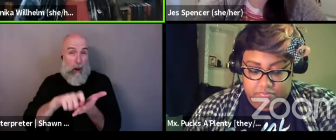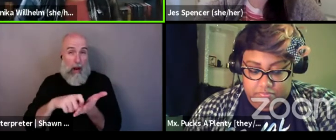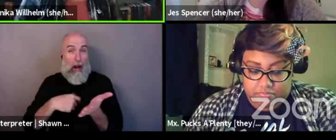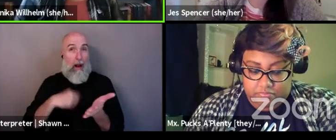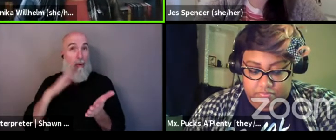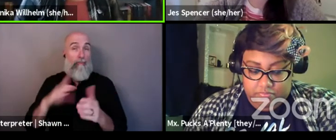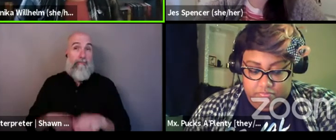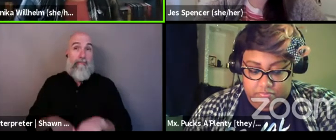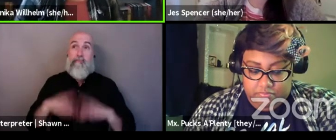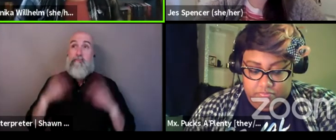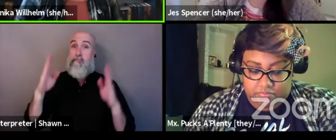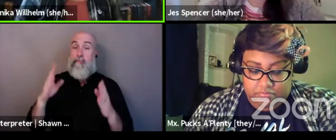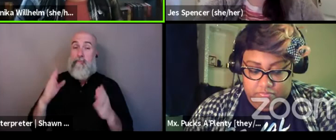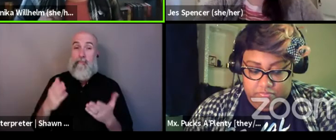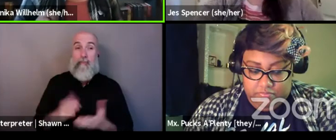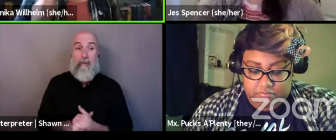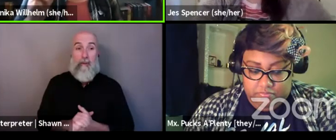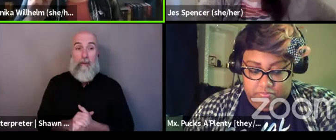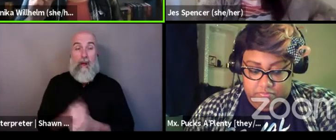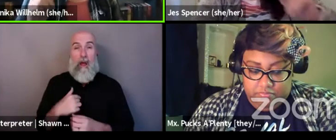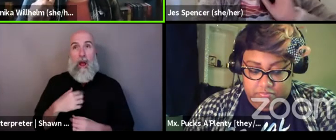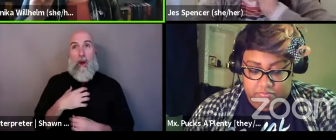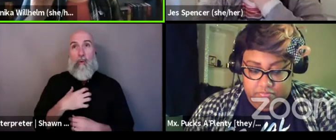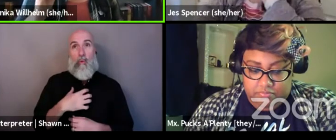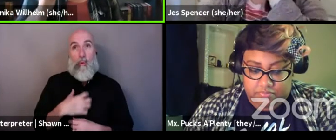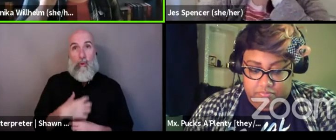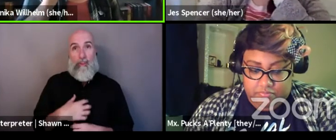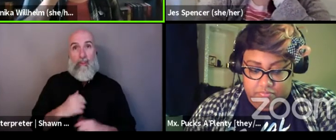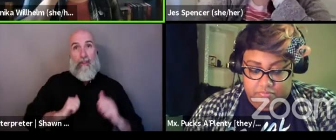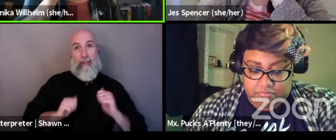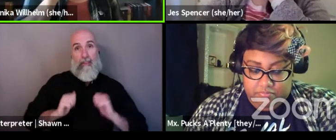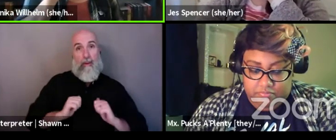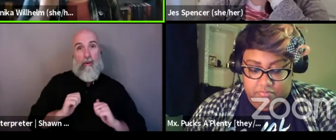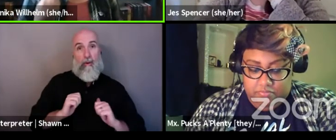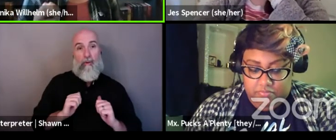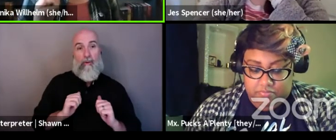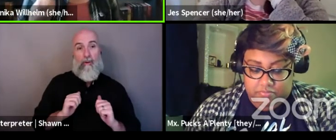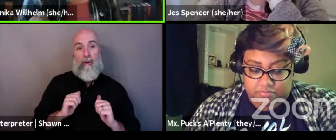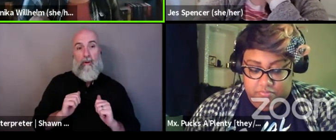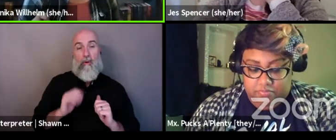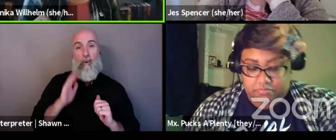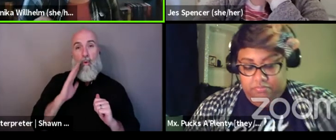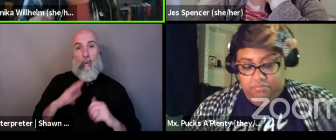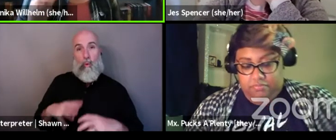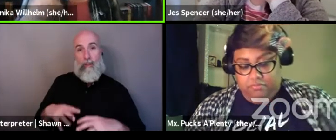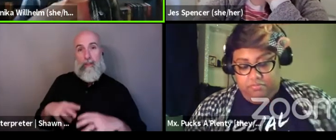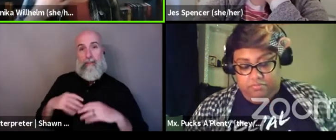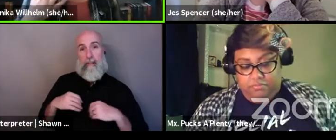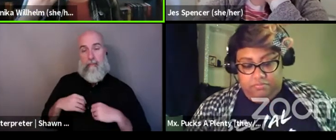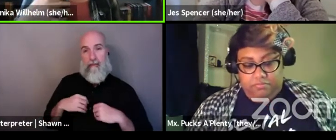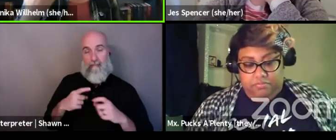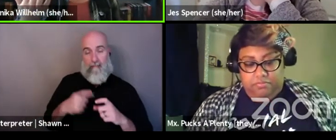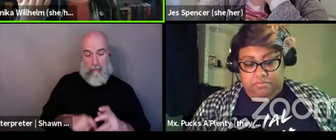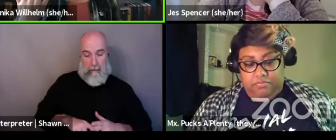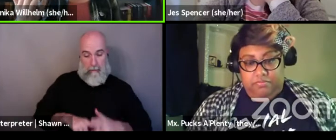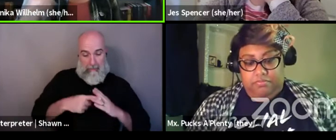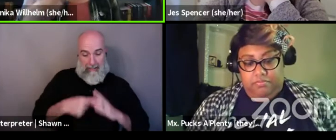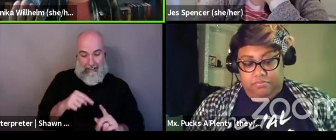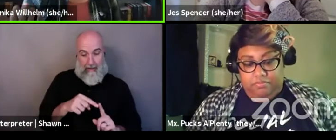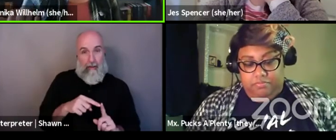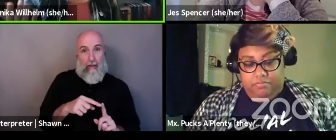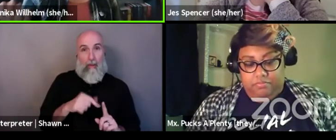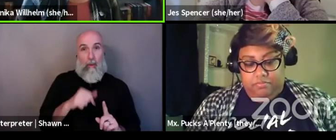like, you know, I wish theater would accept from the outset that we don't really have